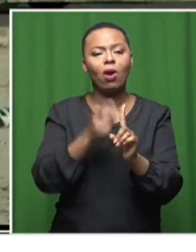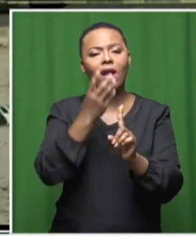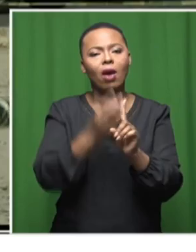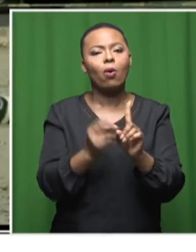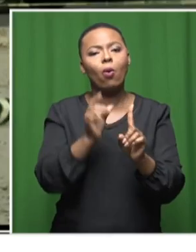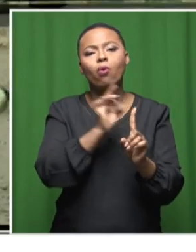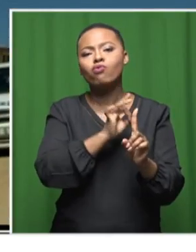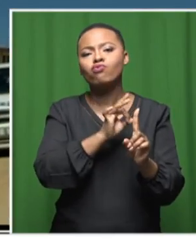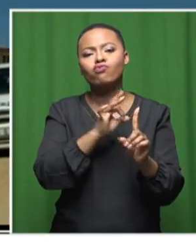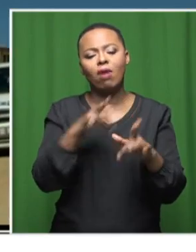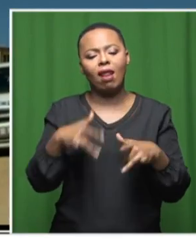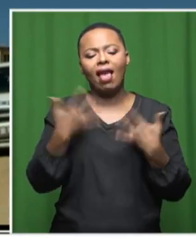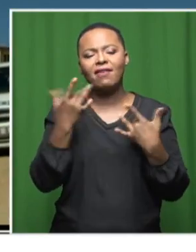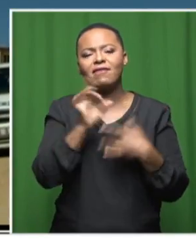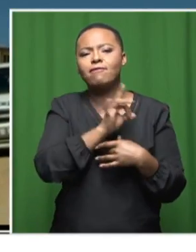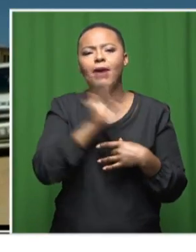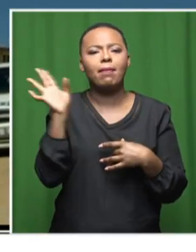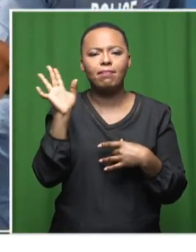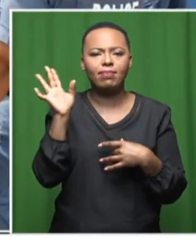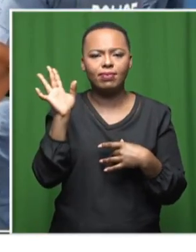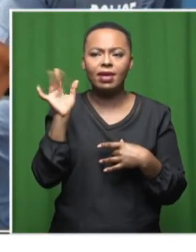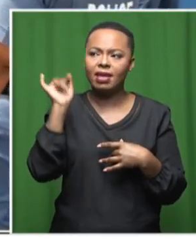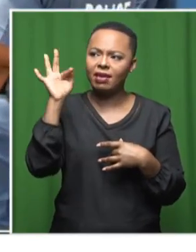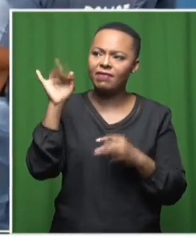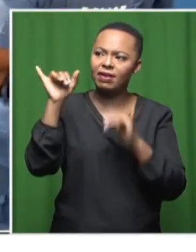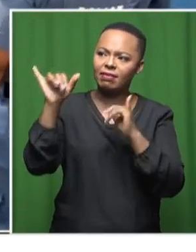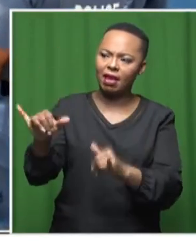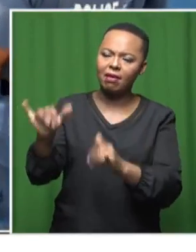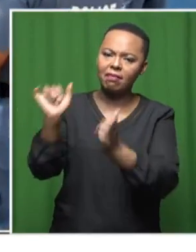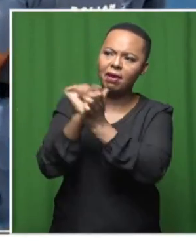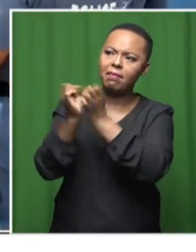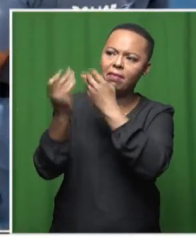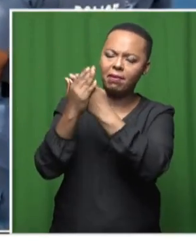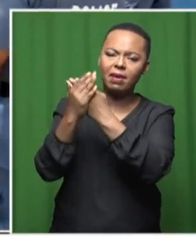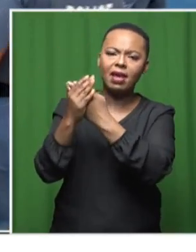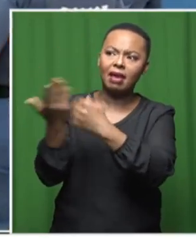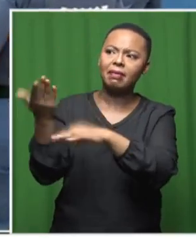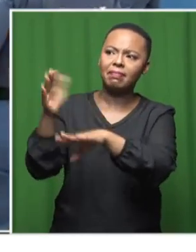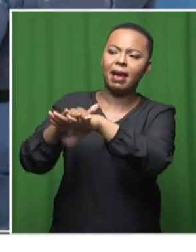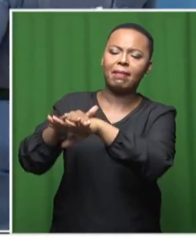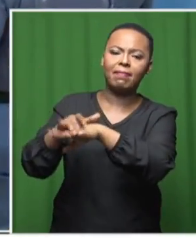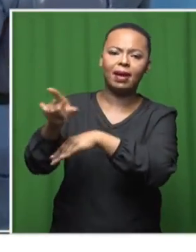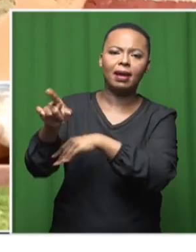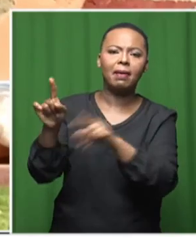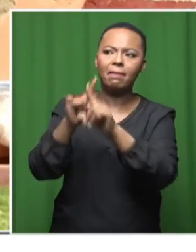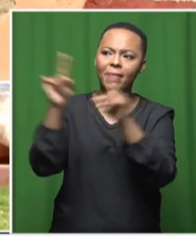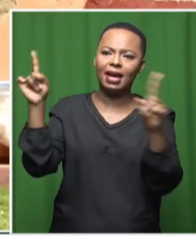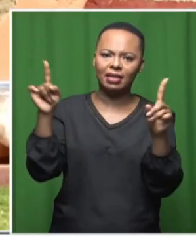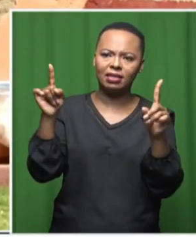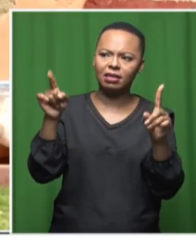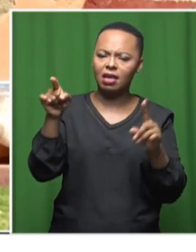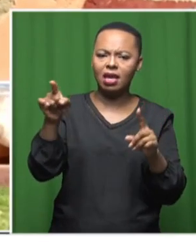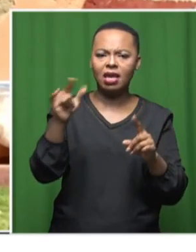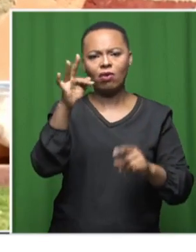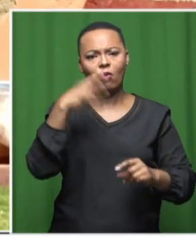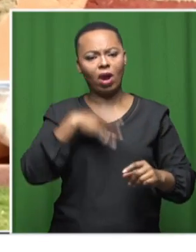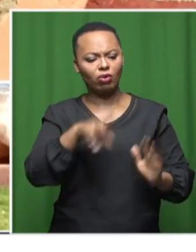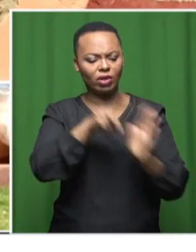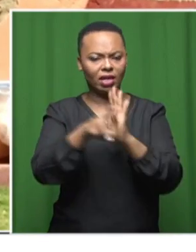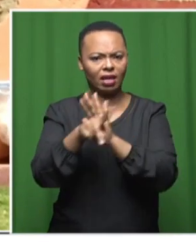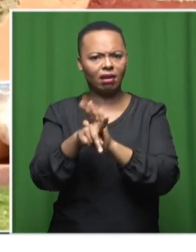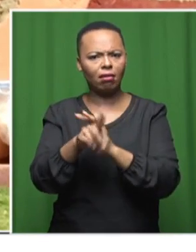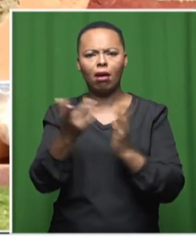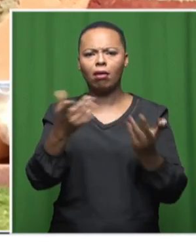going to sit in prison and you're going to die there. That's the fact. But you can kill as many people as you like